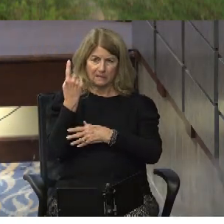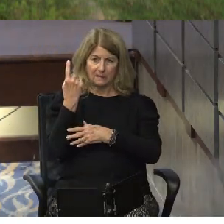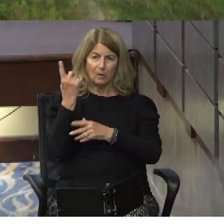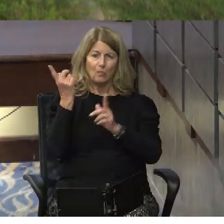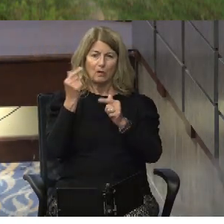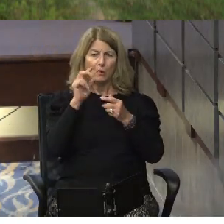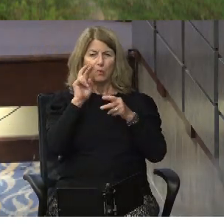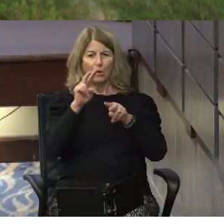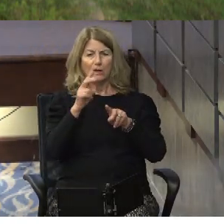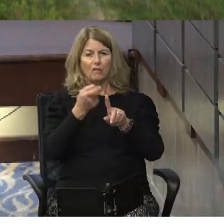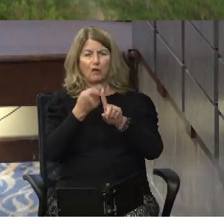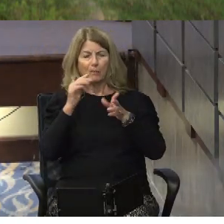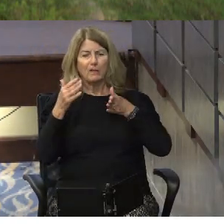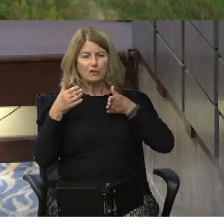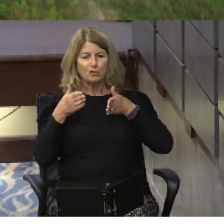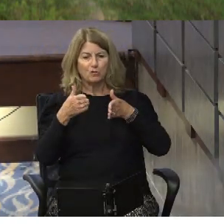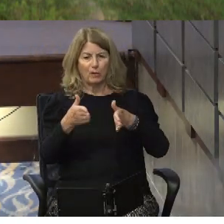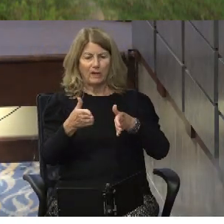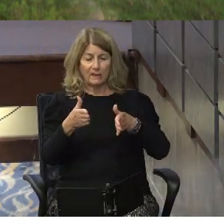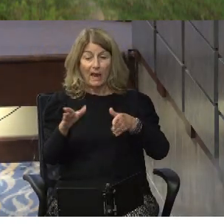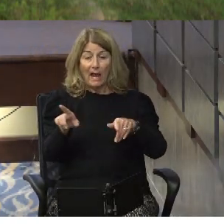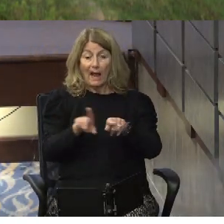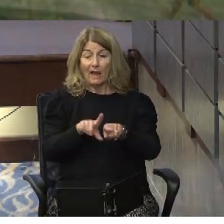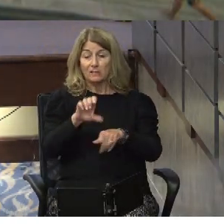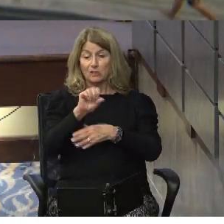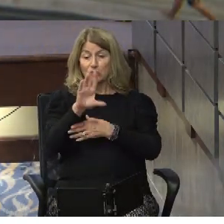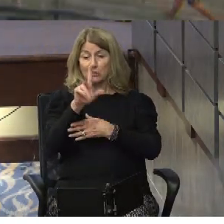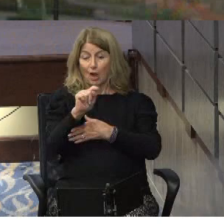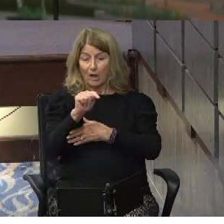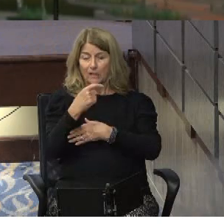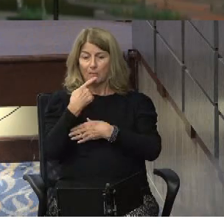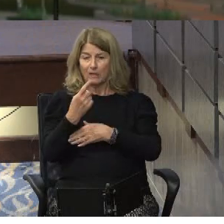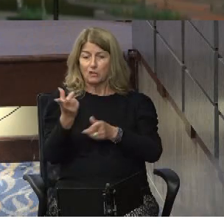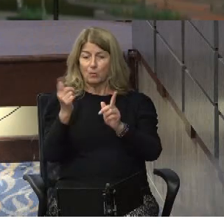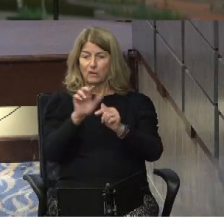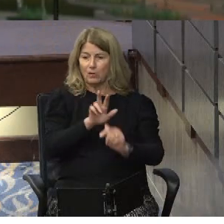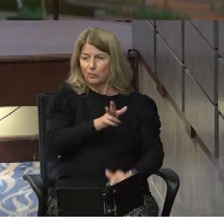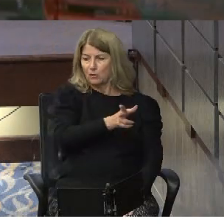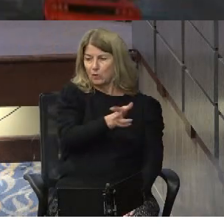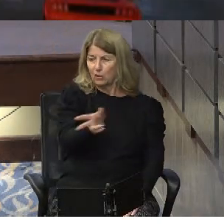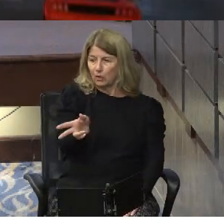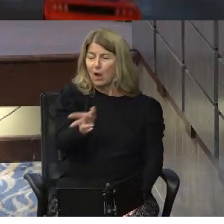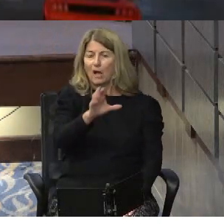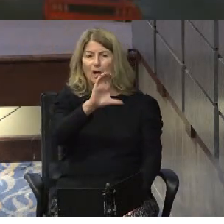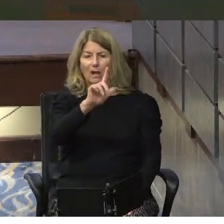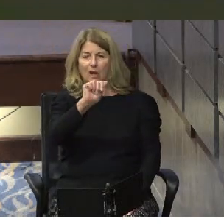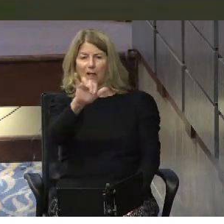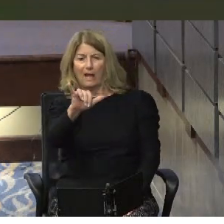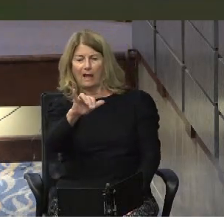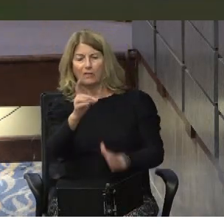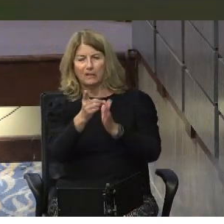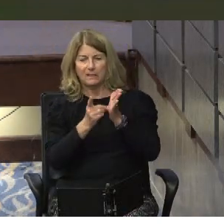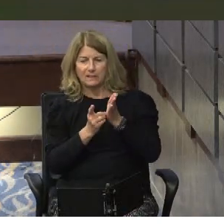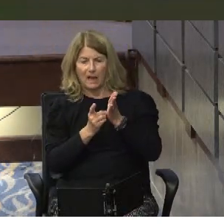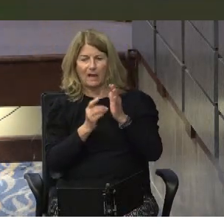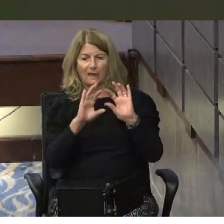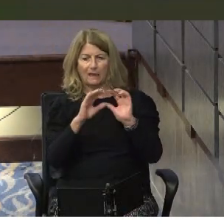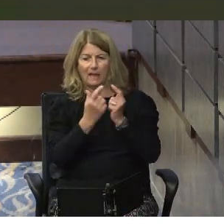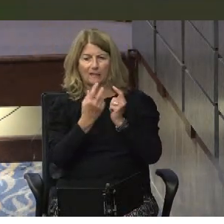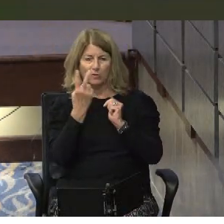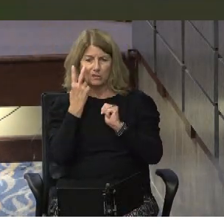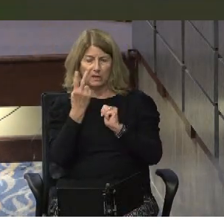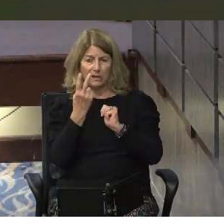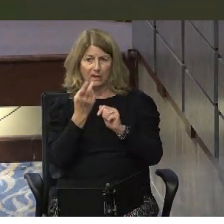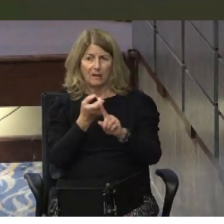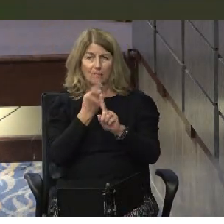side. As Scott mentioned, when we turn on Clay, the design that the council has seen from the team over